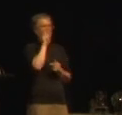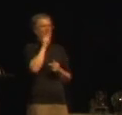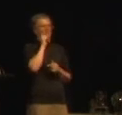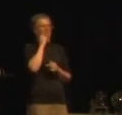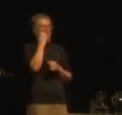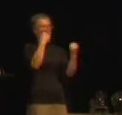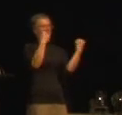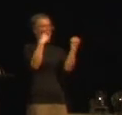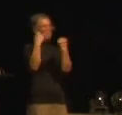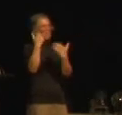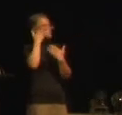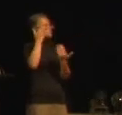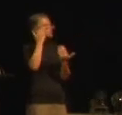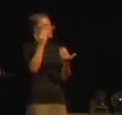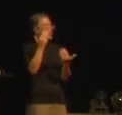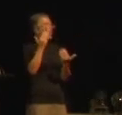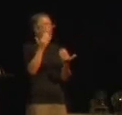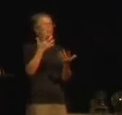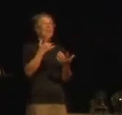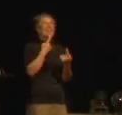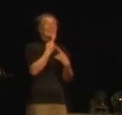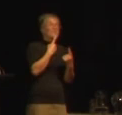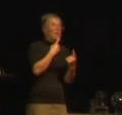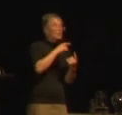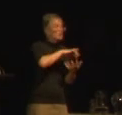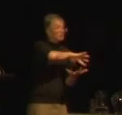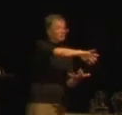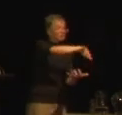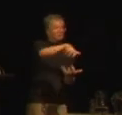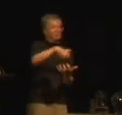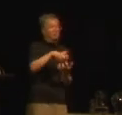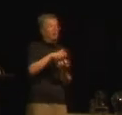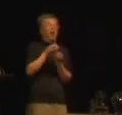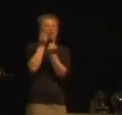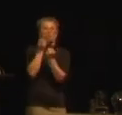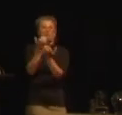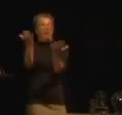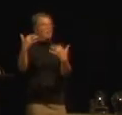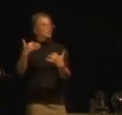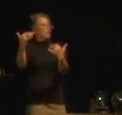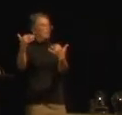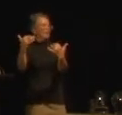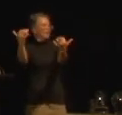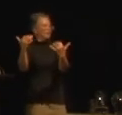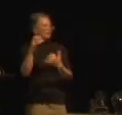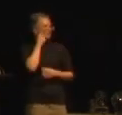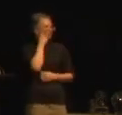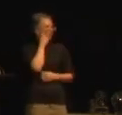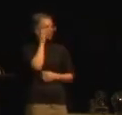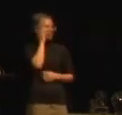this project, we're providing information to the public about all the personal digital content in their own Facebook accounts, how